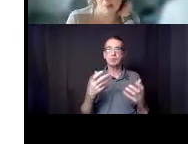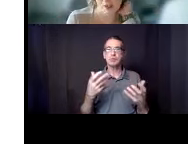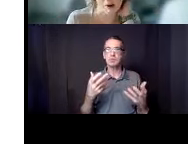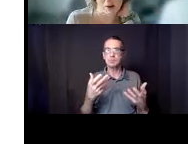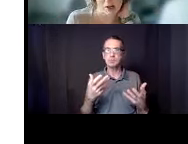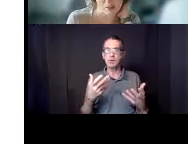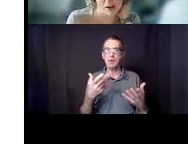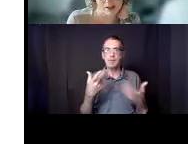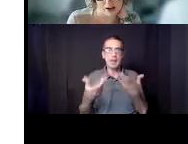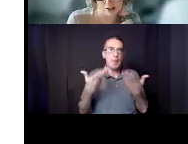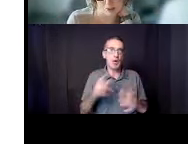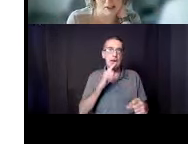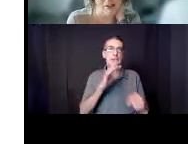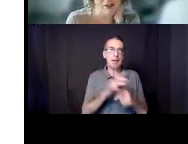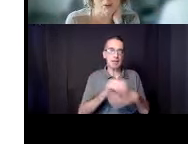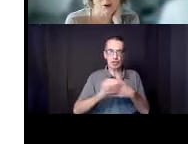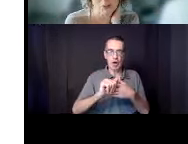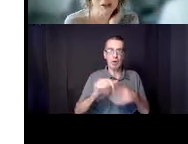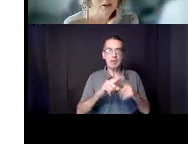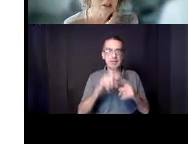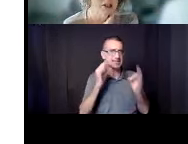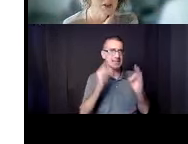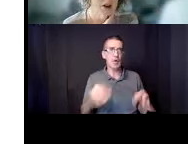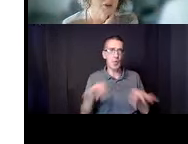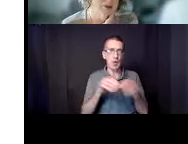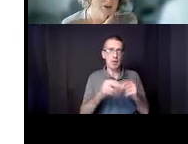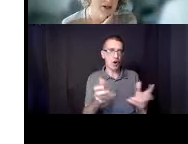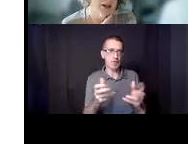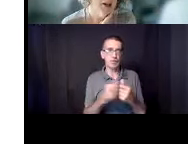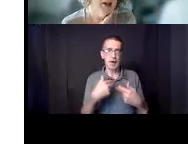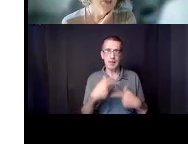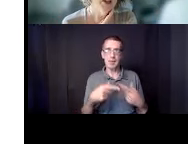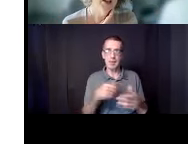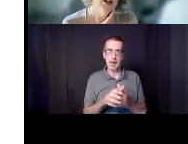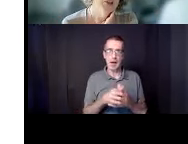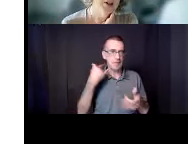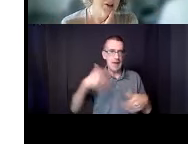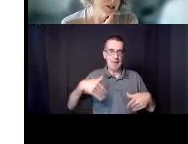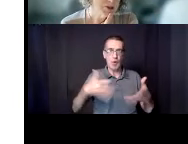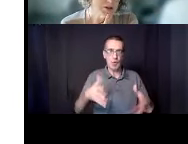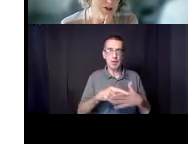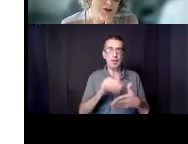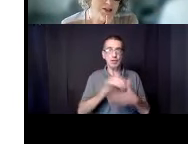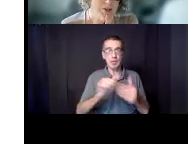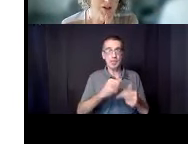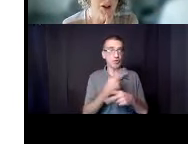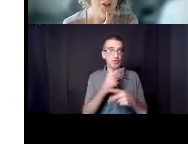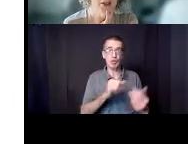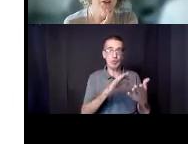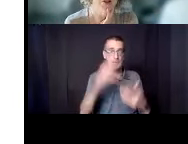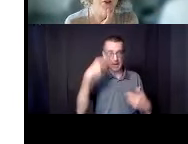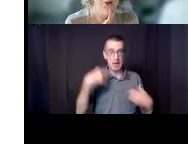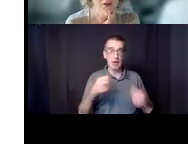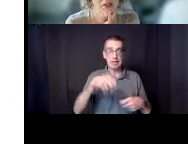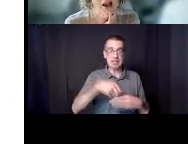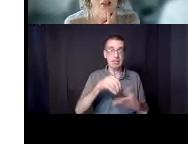they may have already committed the dollars, but it's definitely worth being in conversation if you haven't been already. The dollars can be used to address the mental health needs